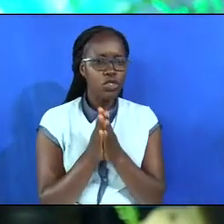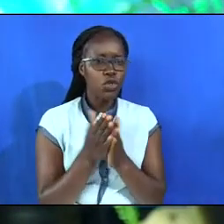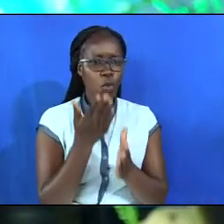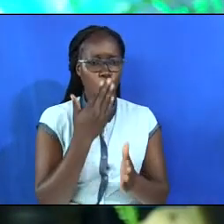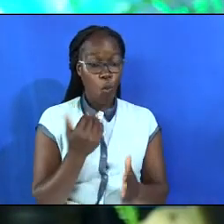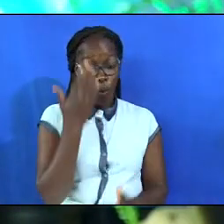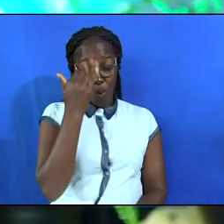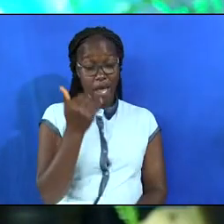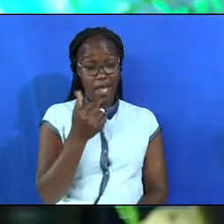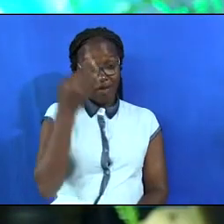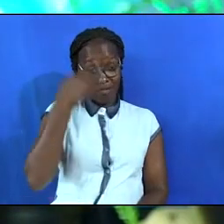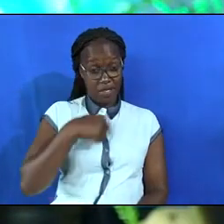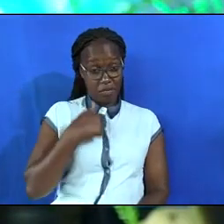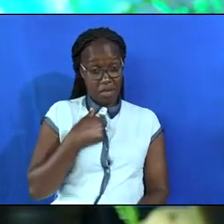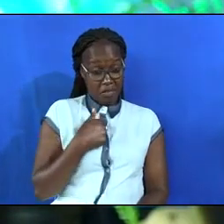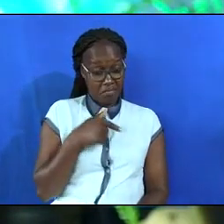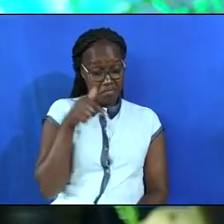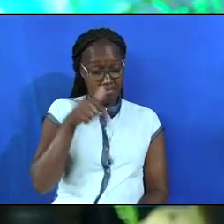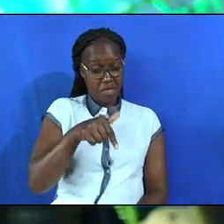like this," she said.